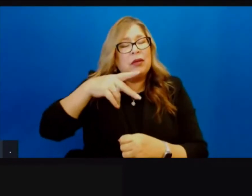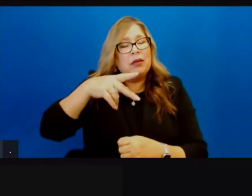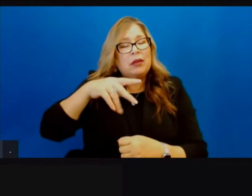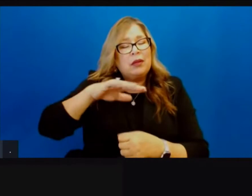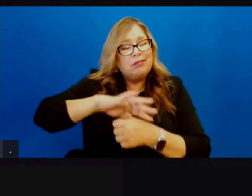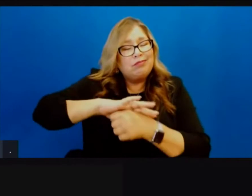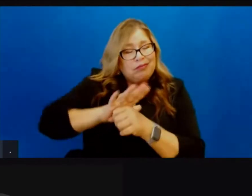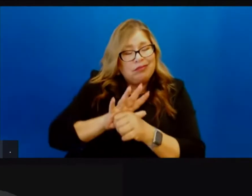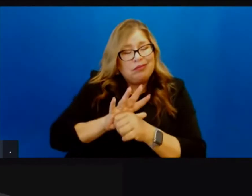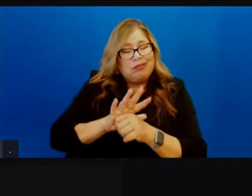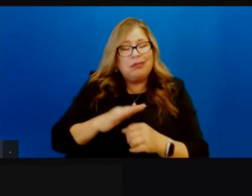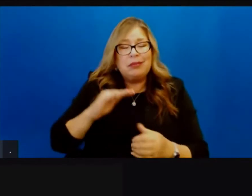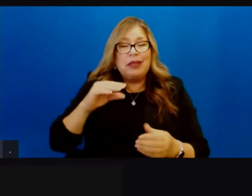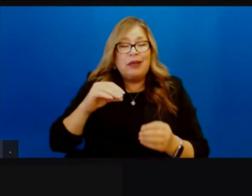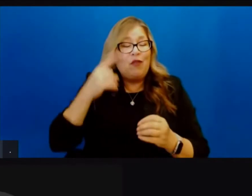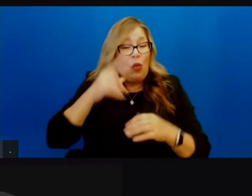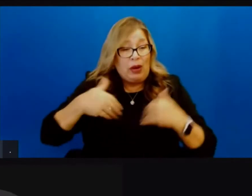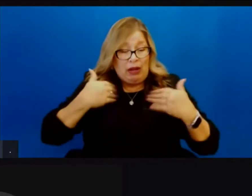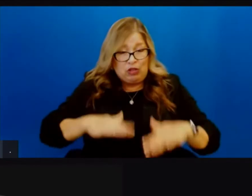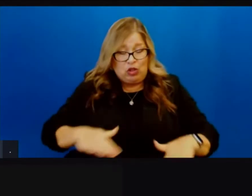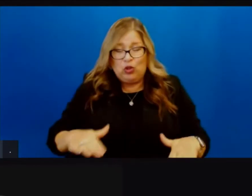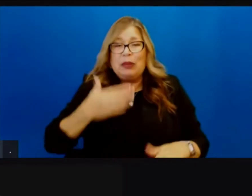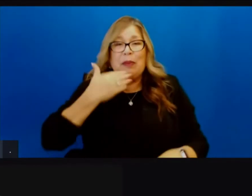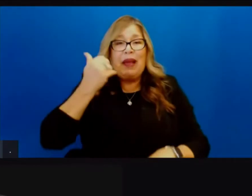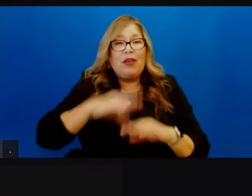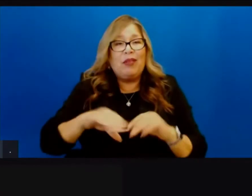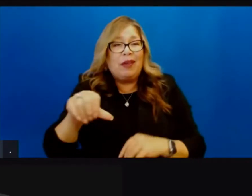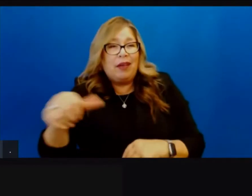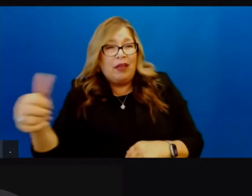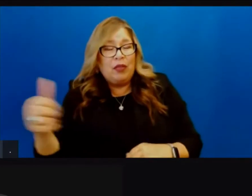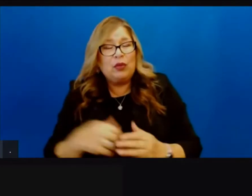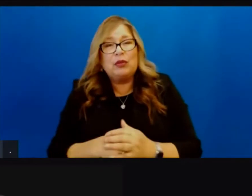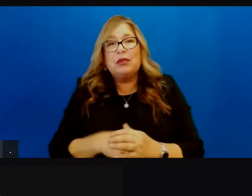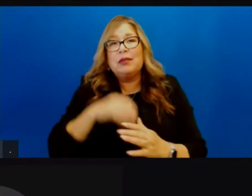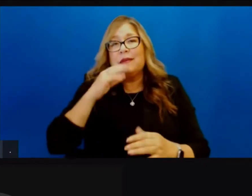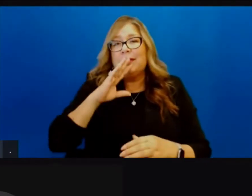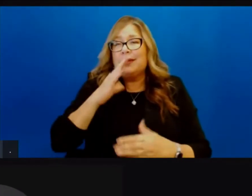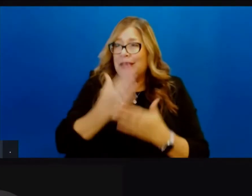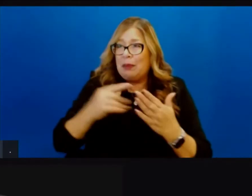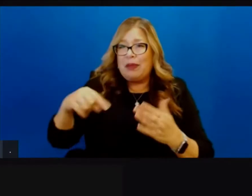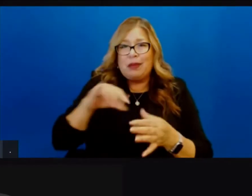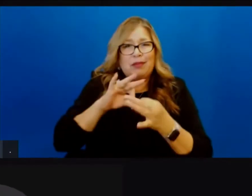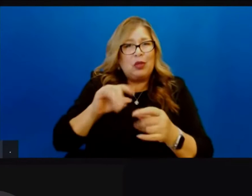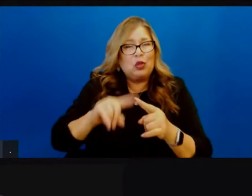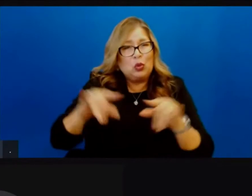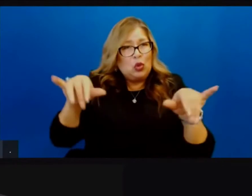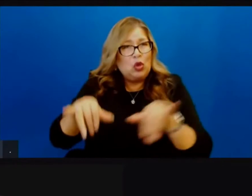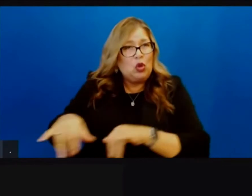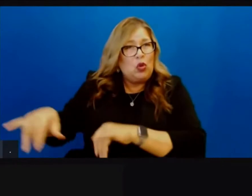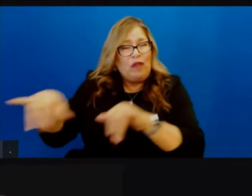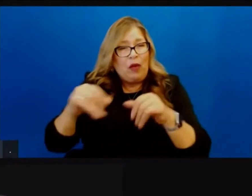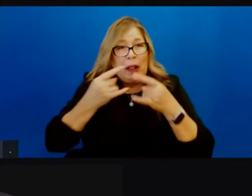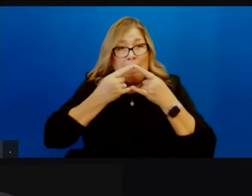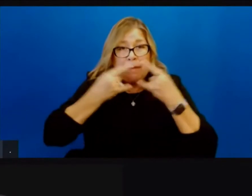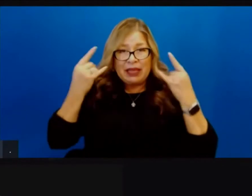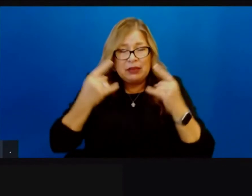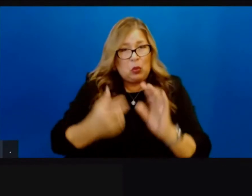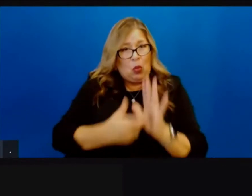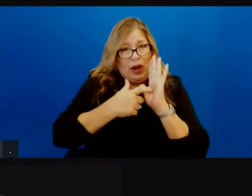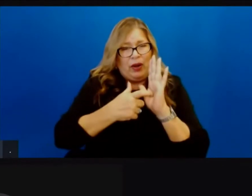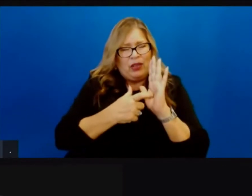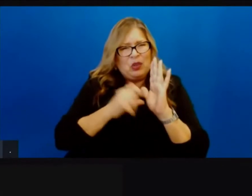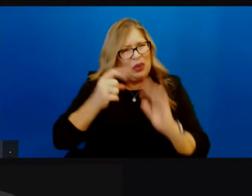hospitalization rates in the state compared to others, rules that have included universal masking. Can you articulate why you think now is the right time to make masks